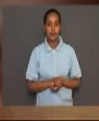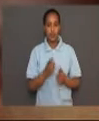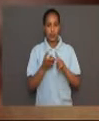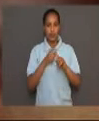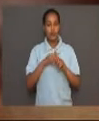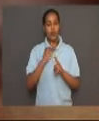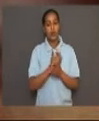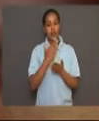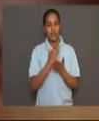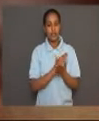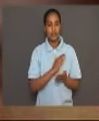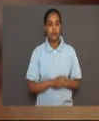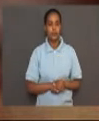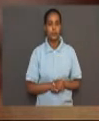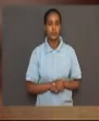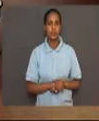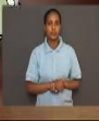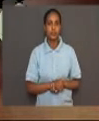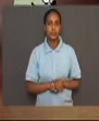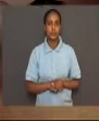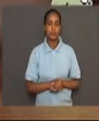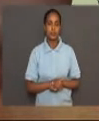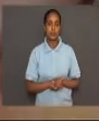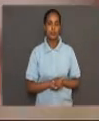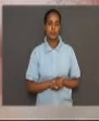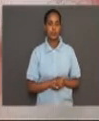Let's get back to our lesson.